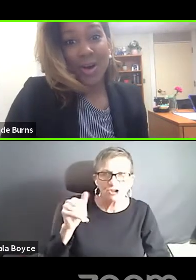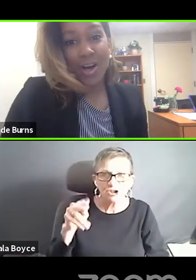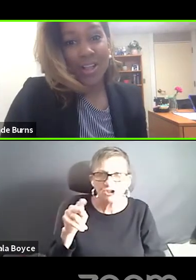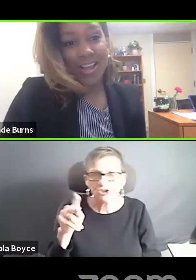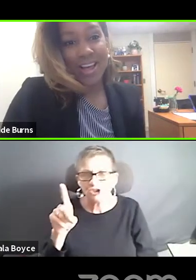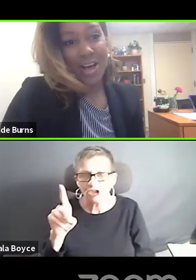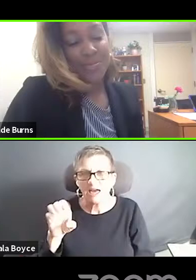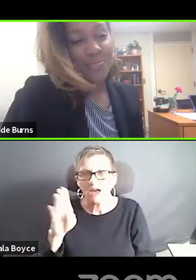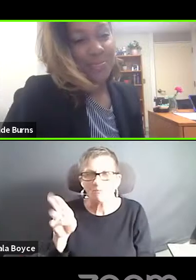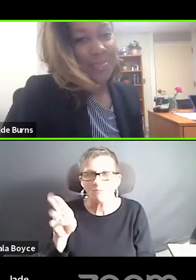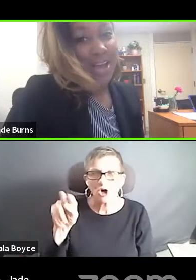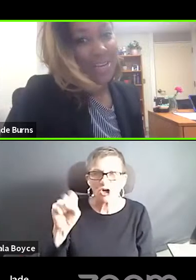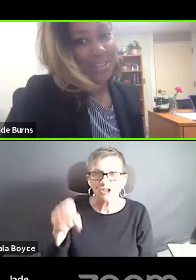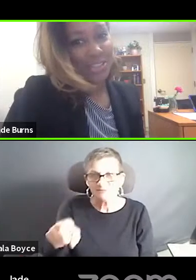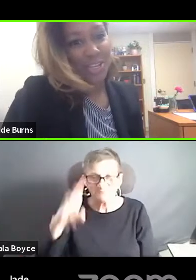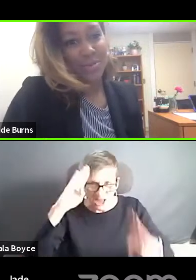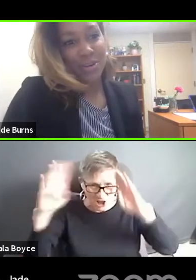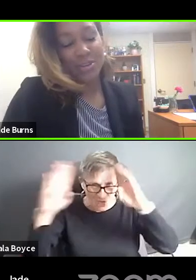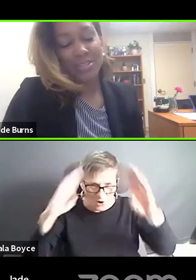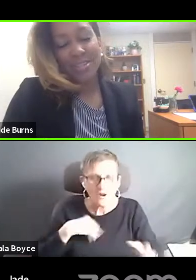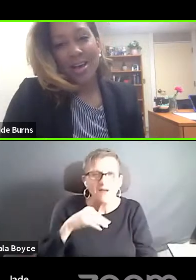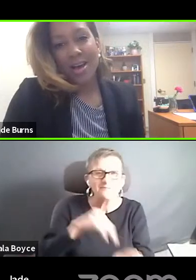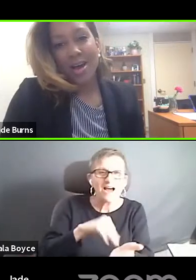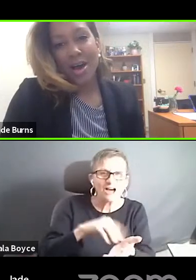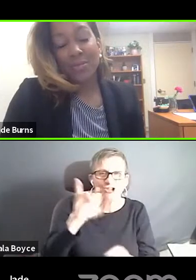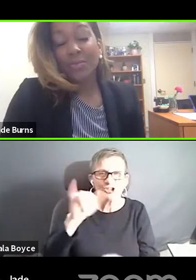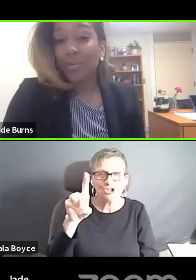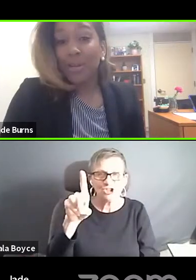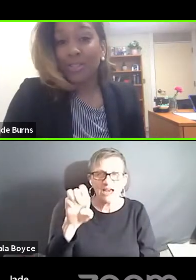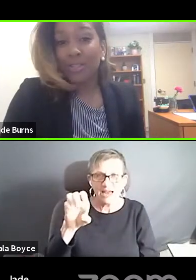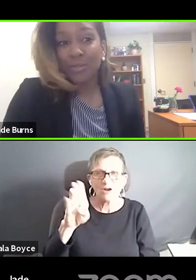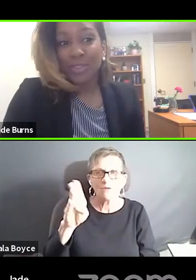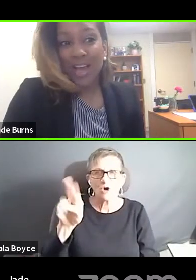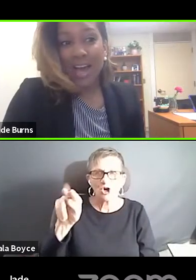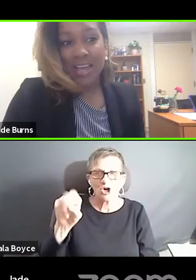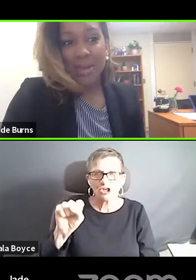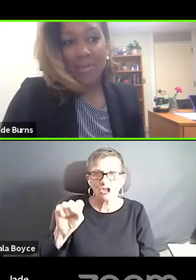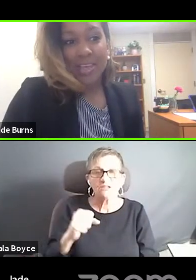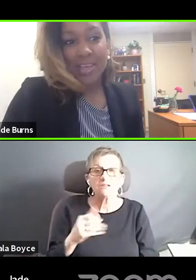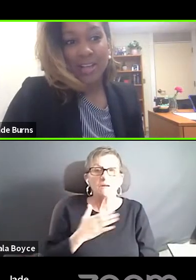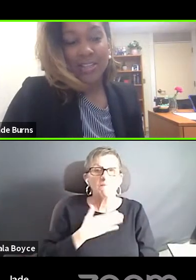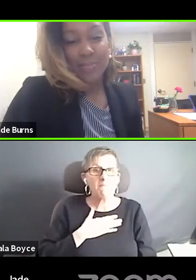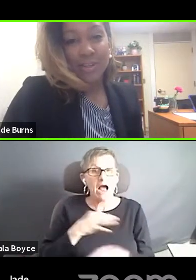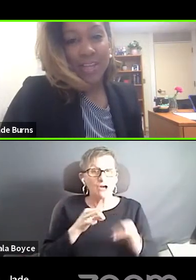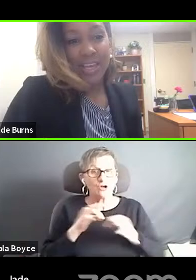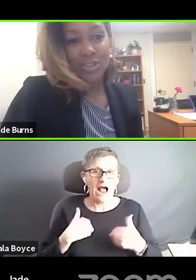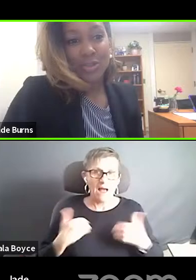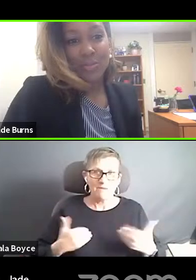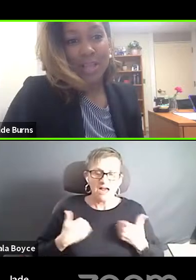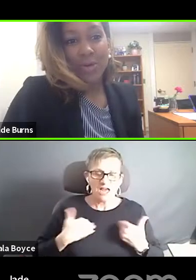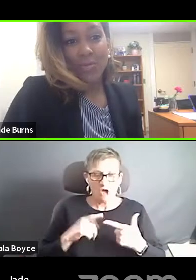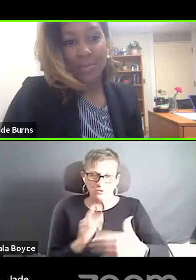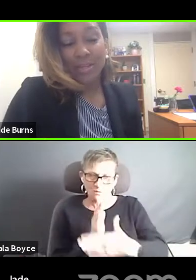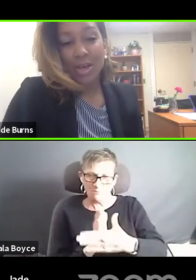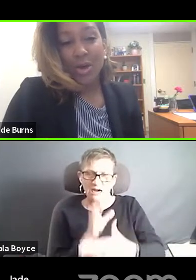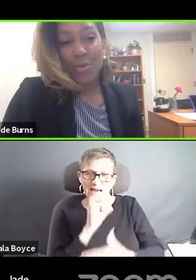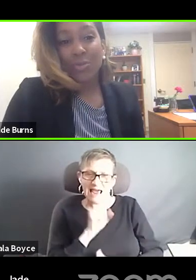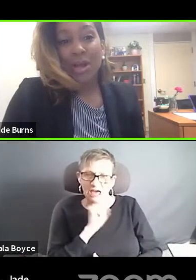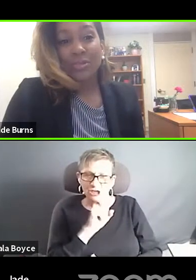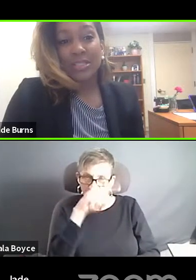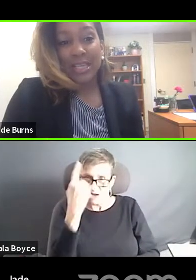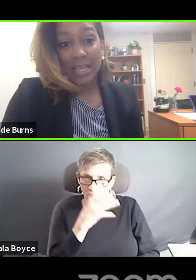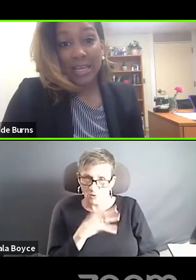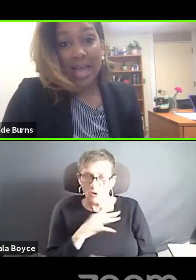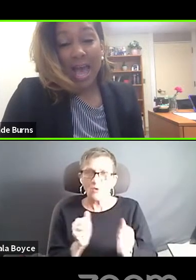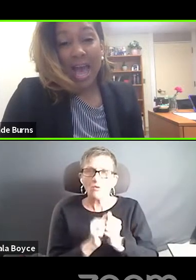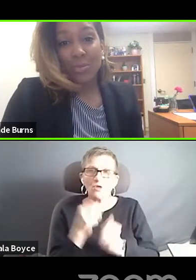Hello, all. I'm Dr. Jade Burns. For my description, I am a young to middle-aged Black woman with